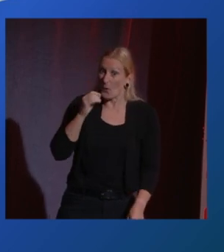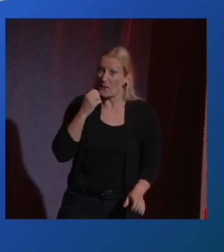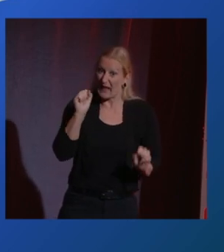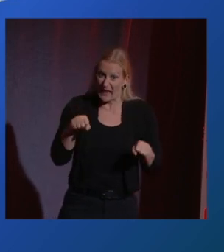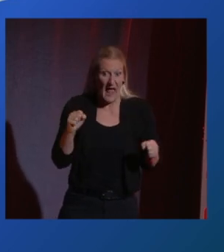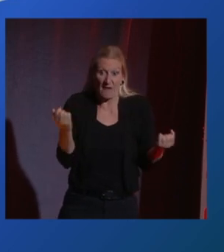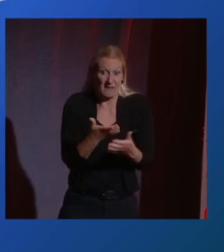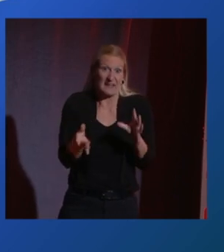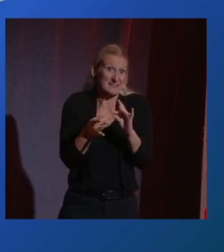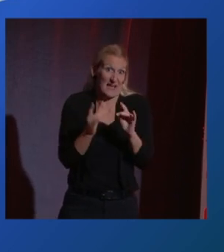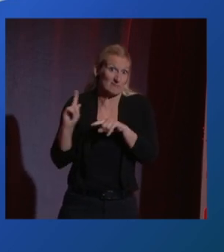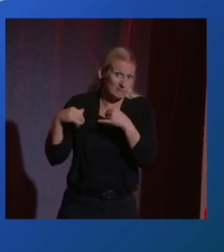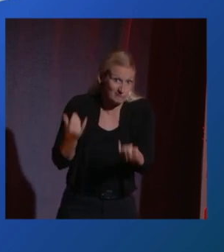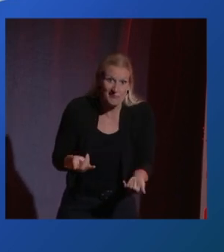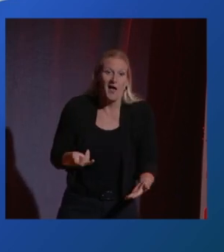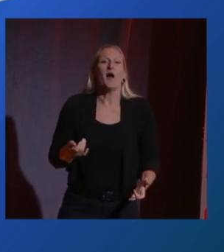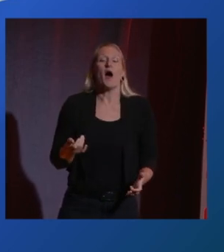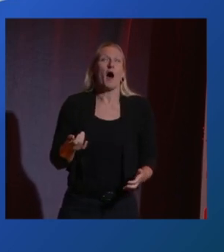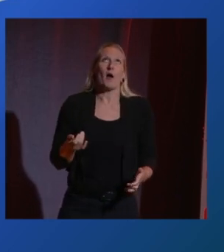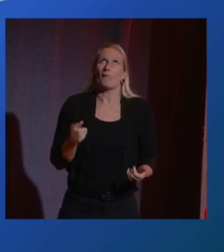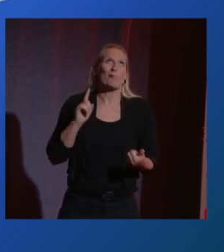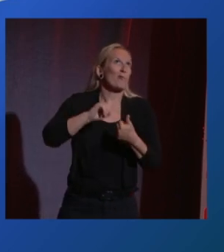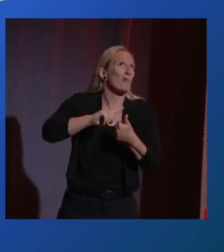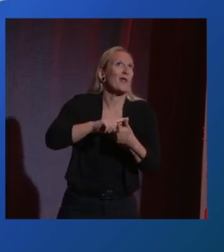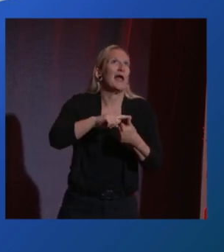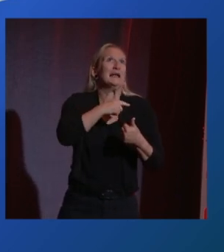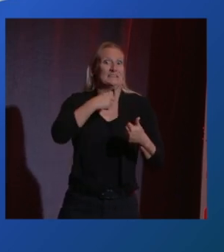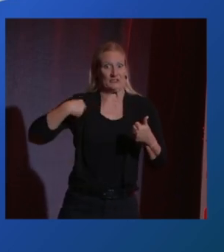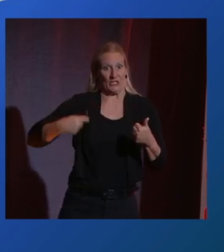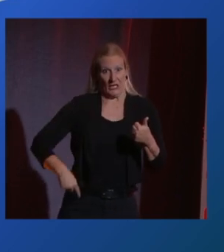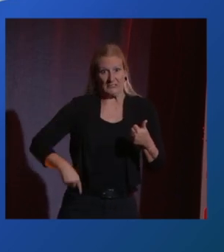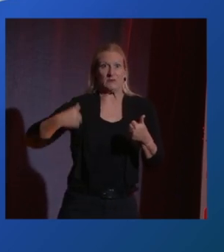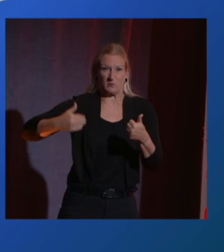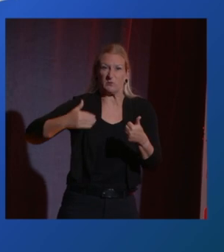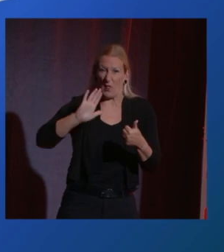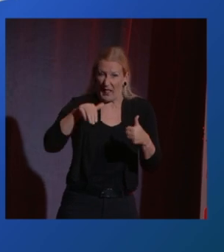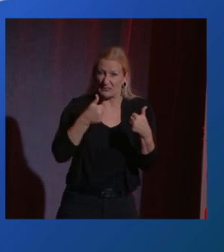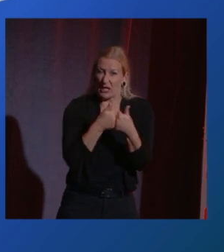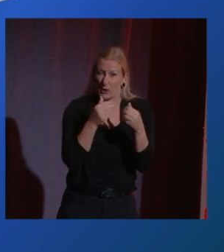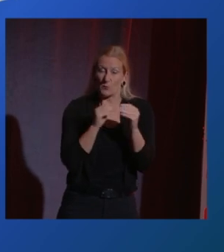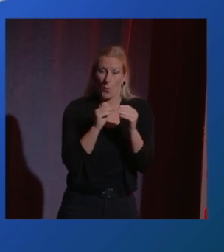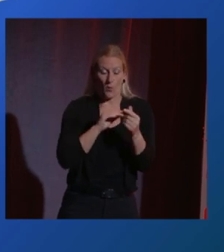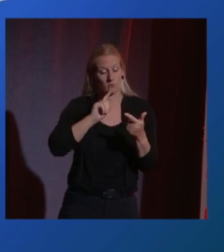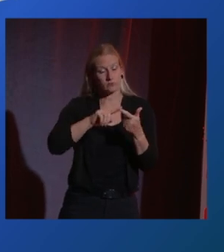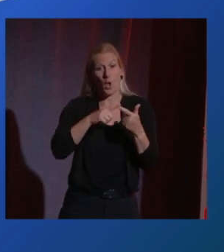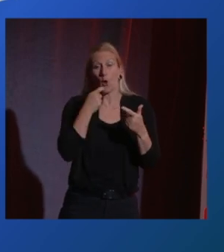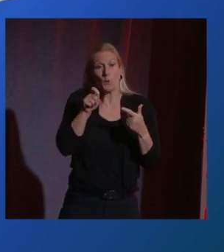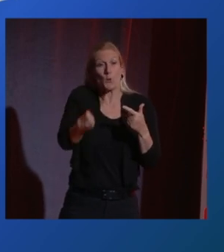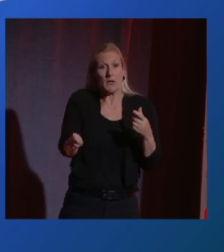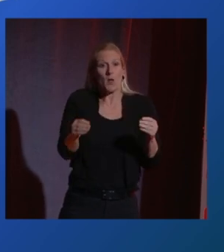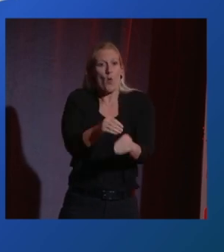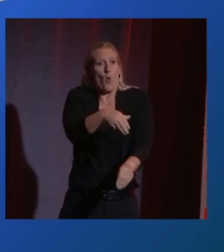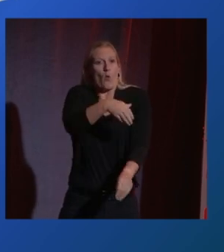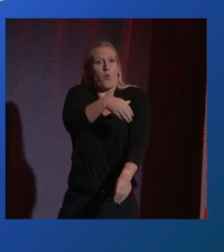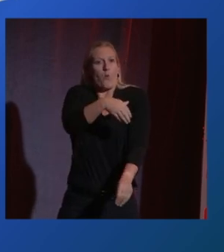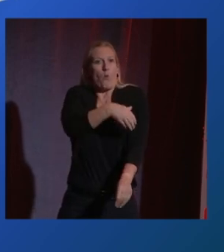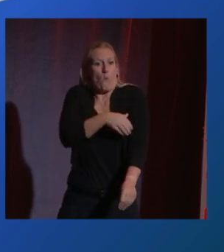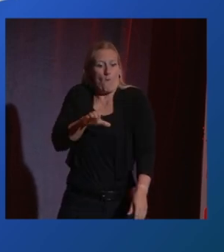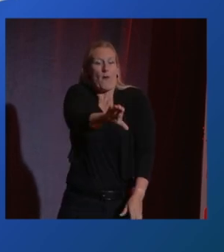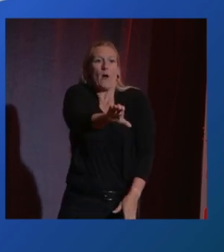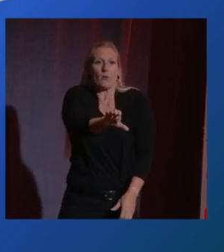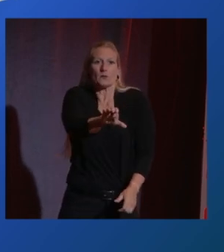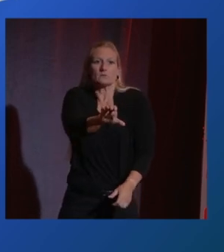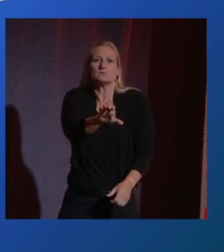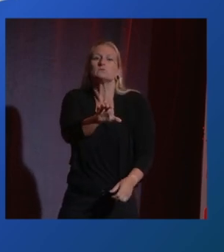pacing challenge of China I could say ensuring that ukrainians are empowered with geospatial